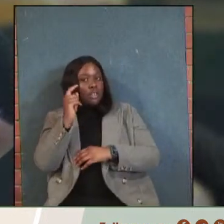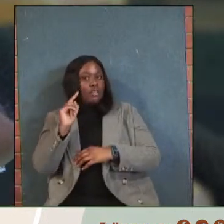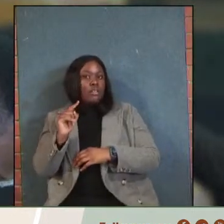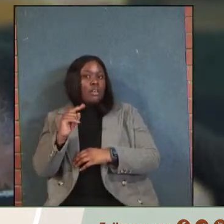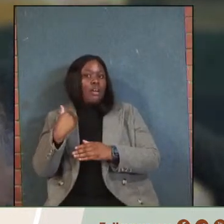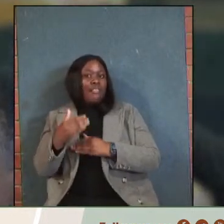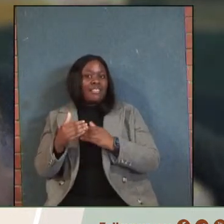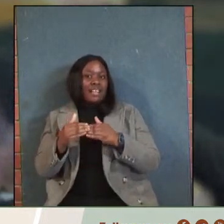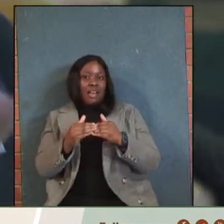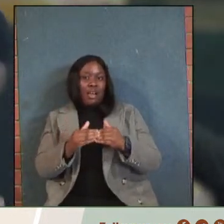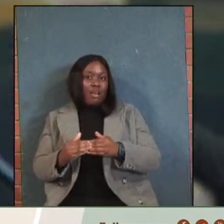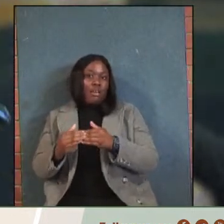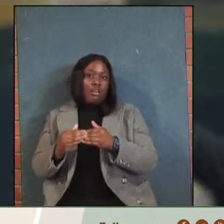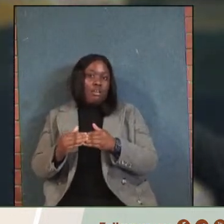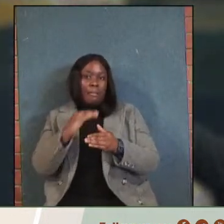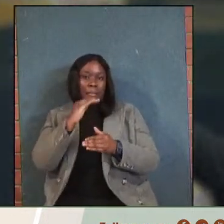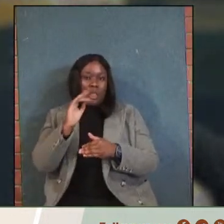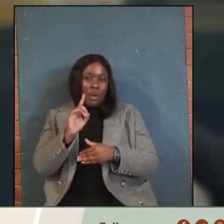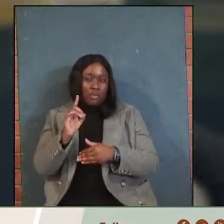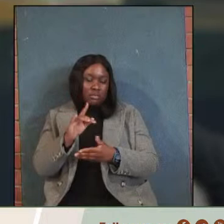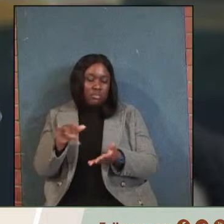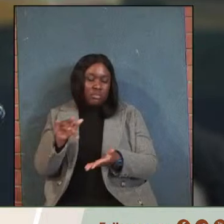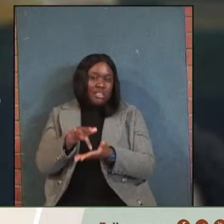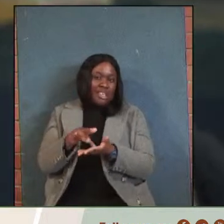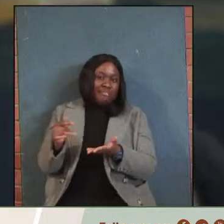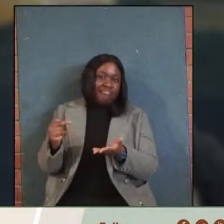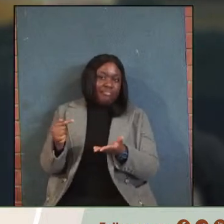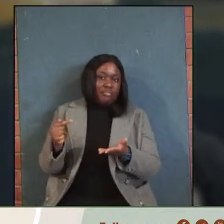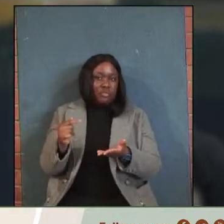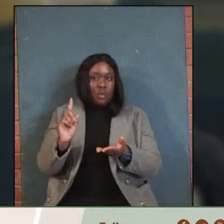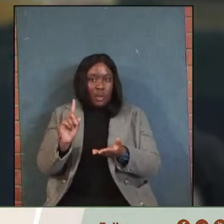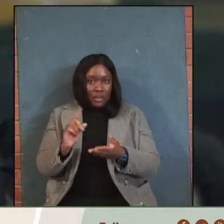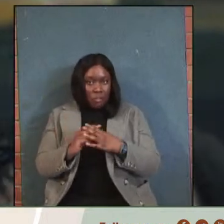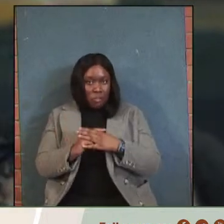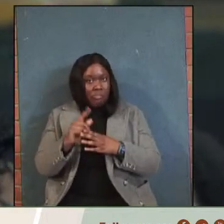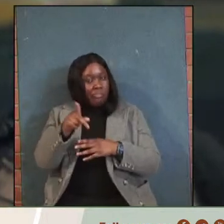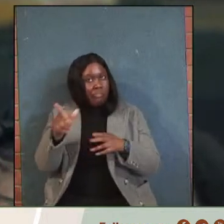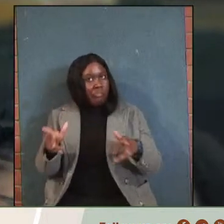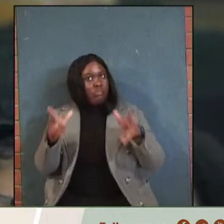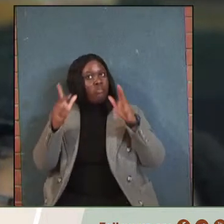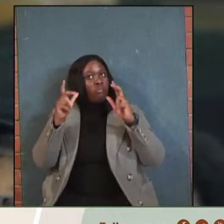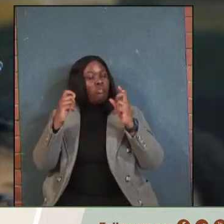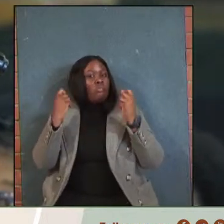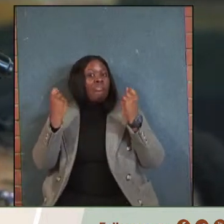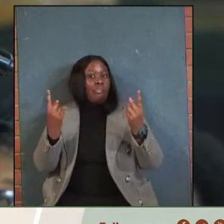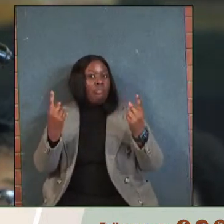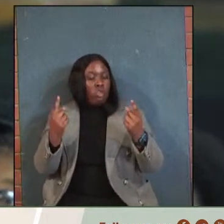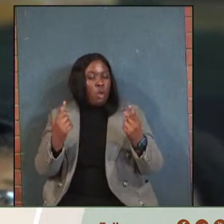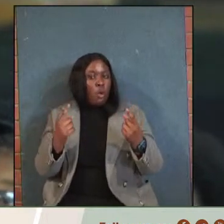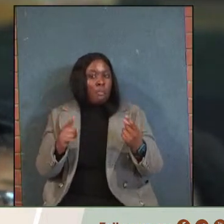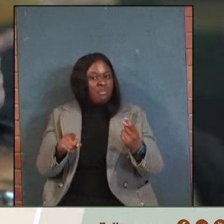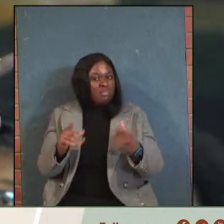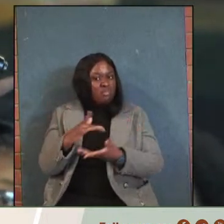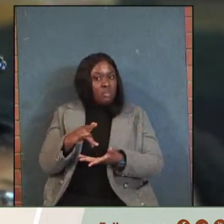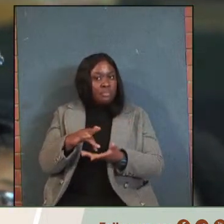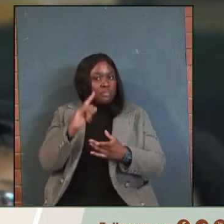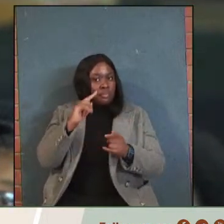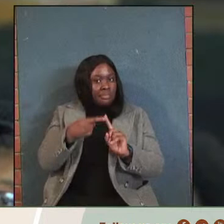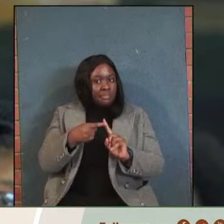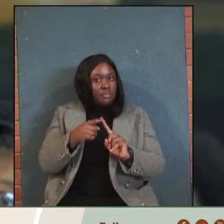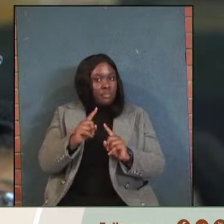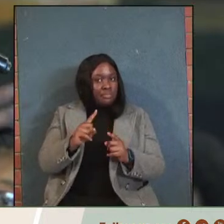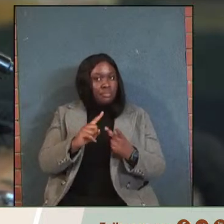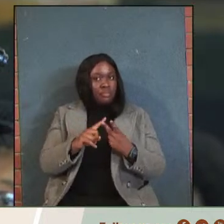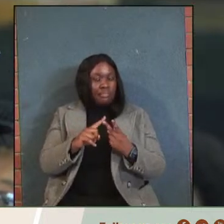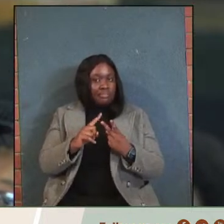aftercare center is. And we have been given knowledge of what an aftercare center does. And why does it do it? And when is